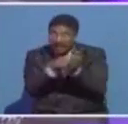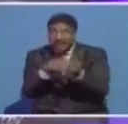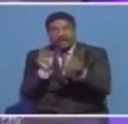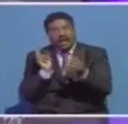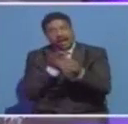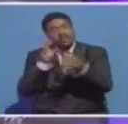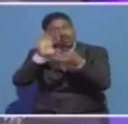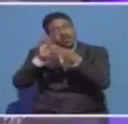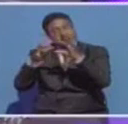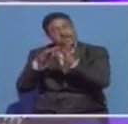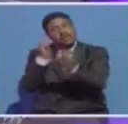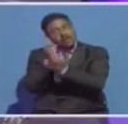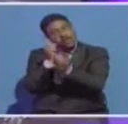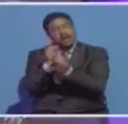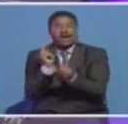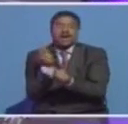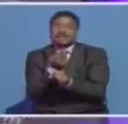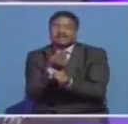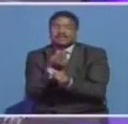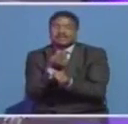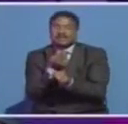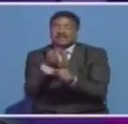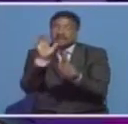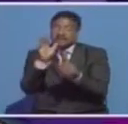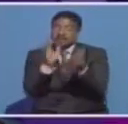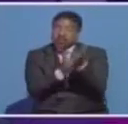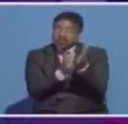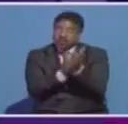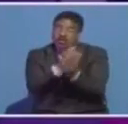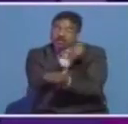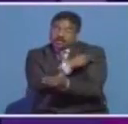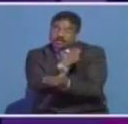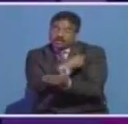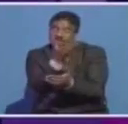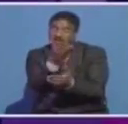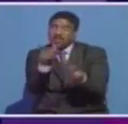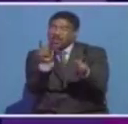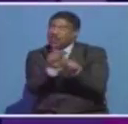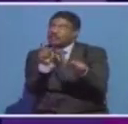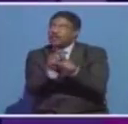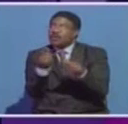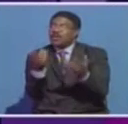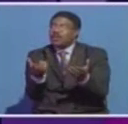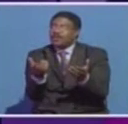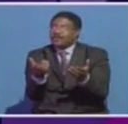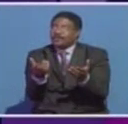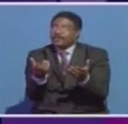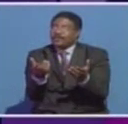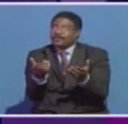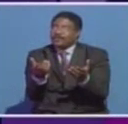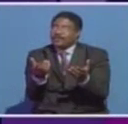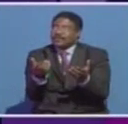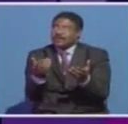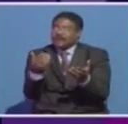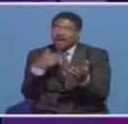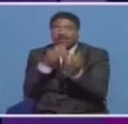role under DMMU. Let's add the schools and hospitals and everything. Let's add the boats to that. And I know you also have a huge